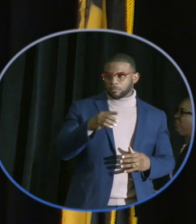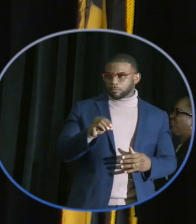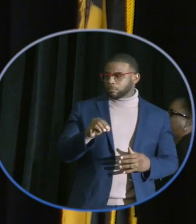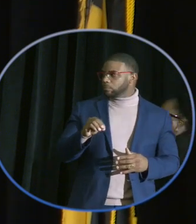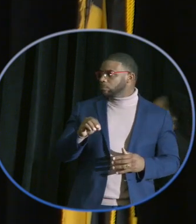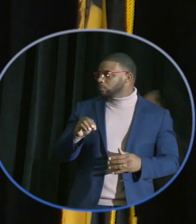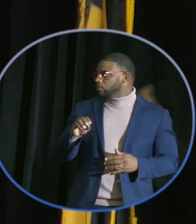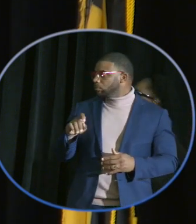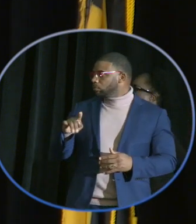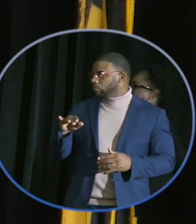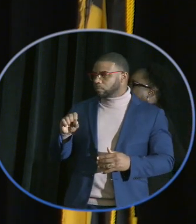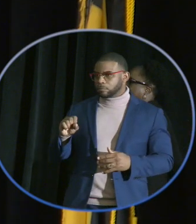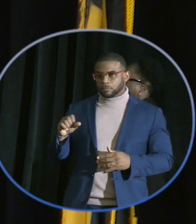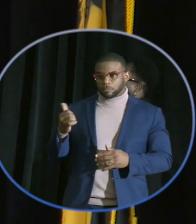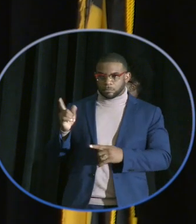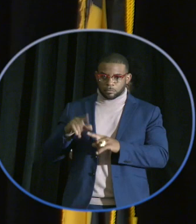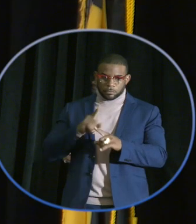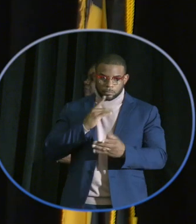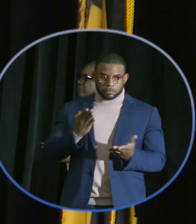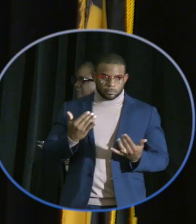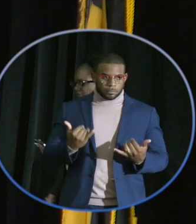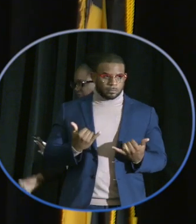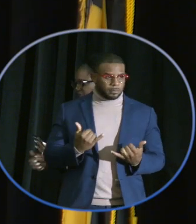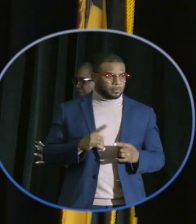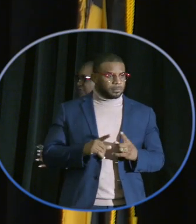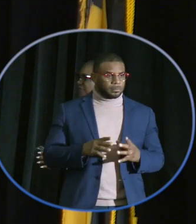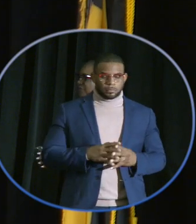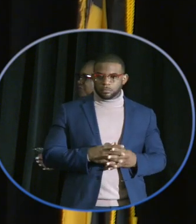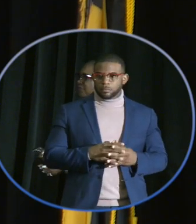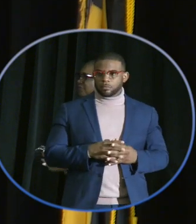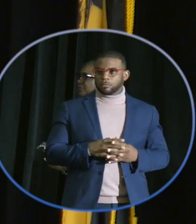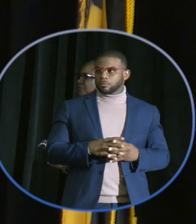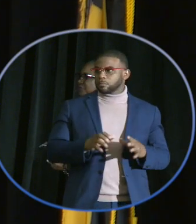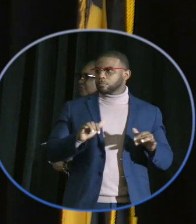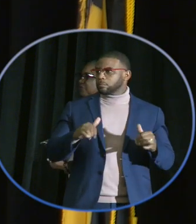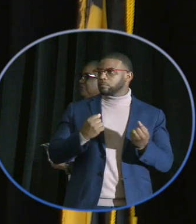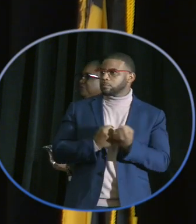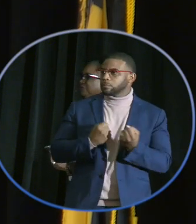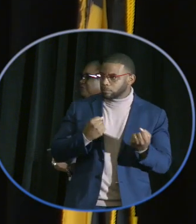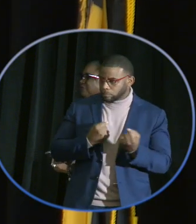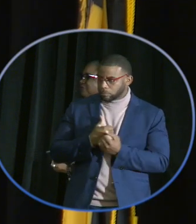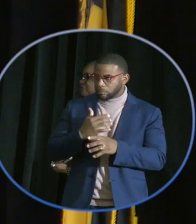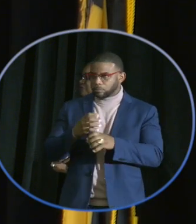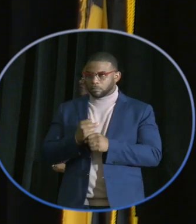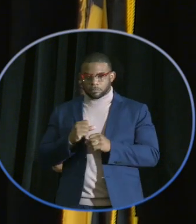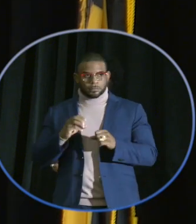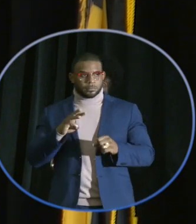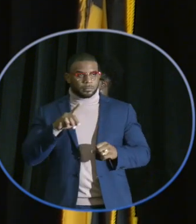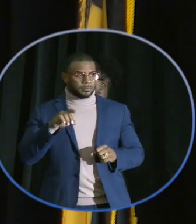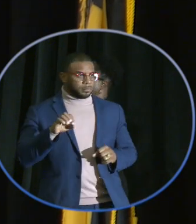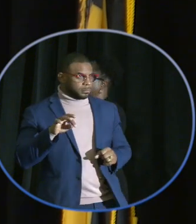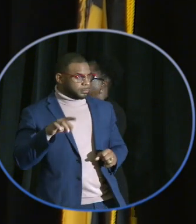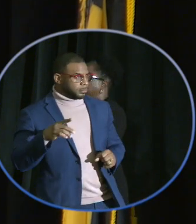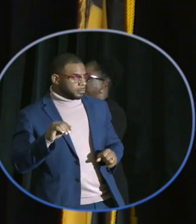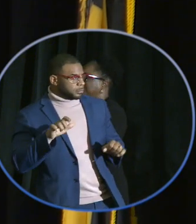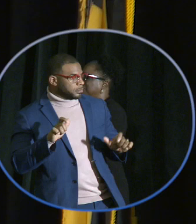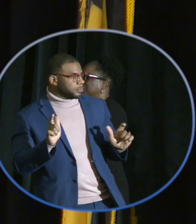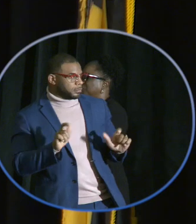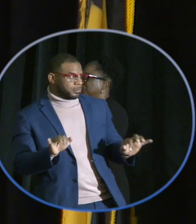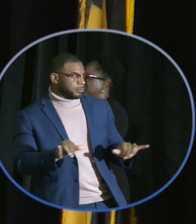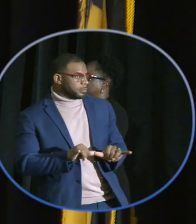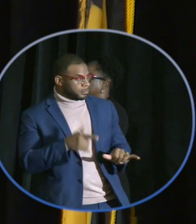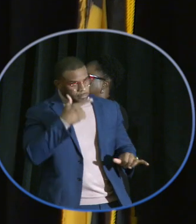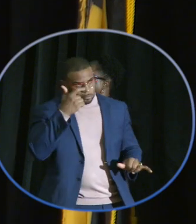Otis Rowley, and he couldn't be here today, but the support that we receive from Wells Fargo is in no small